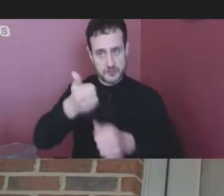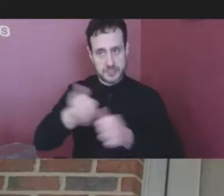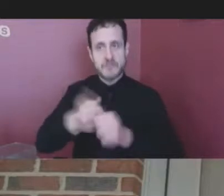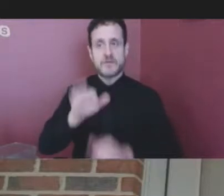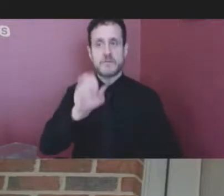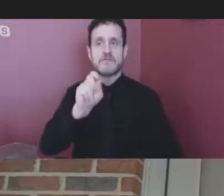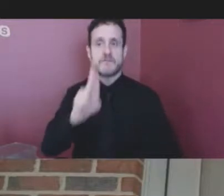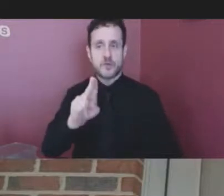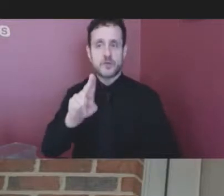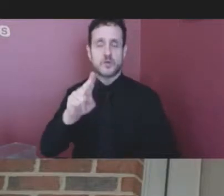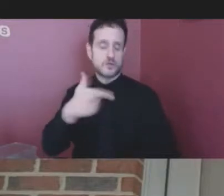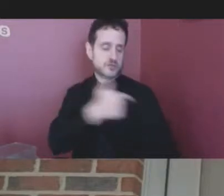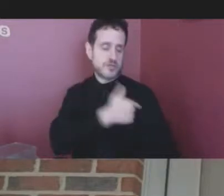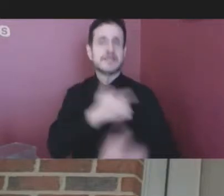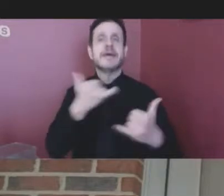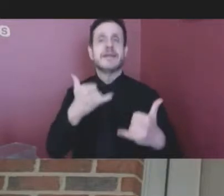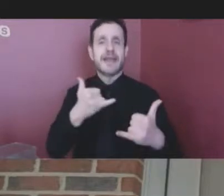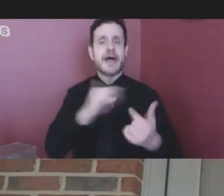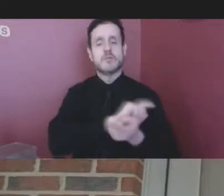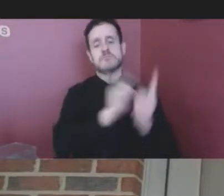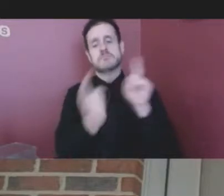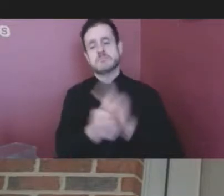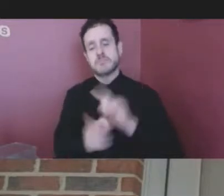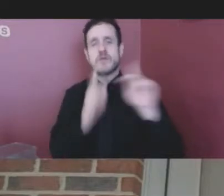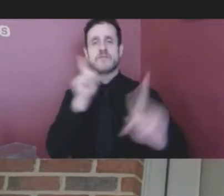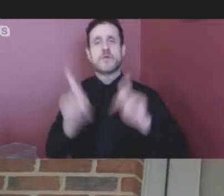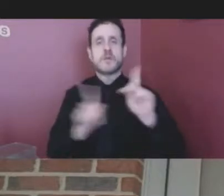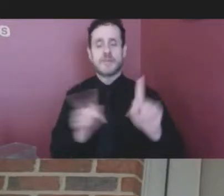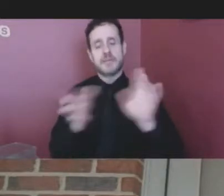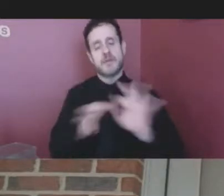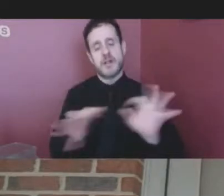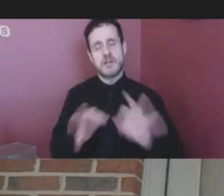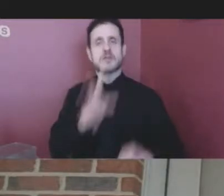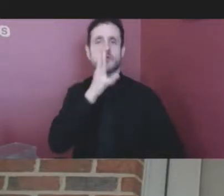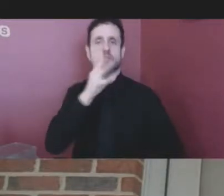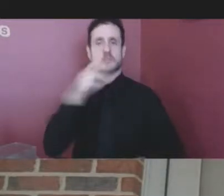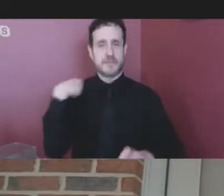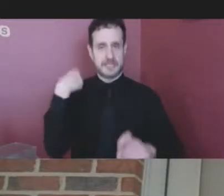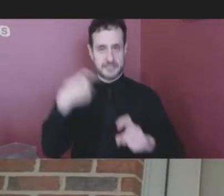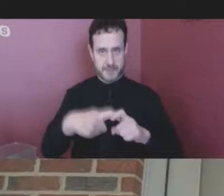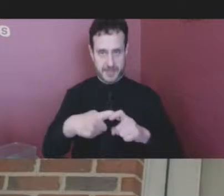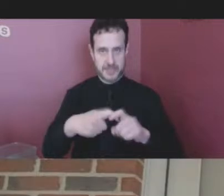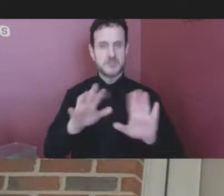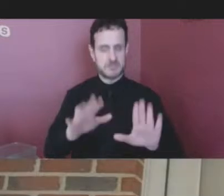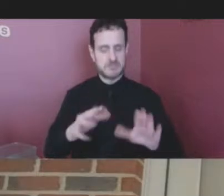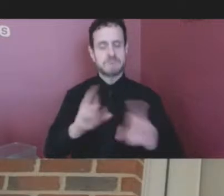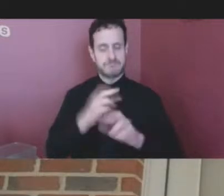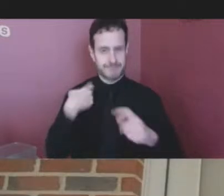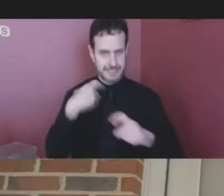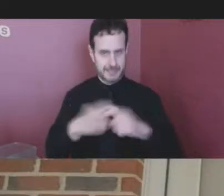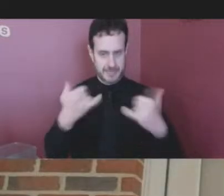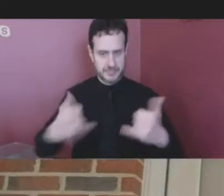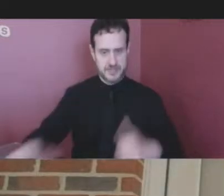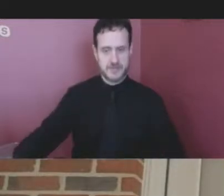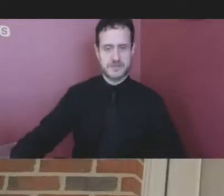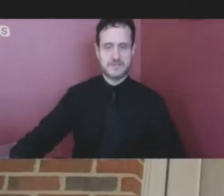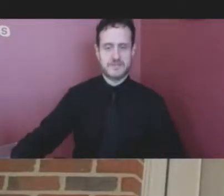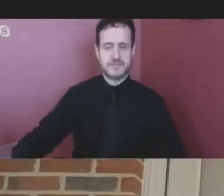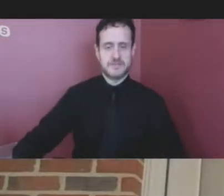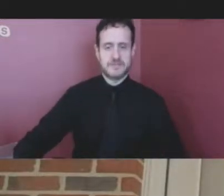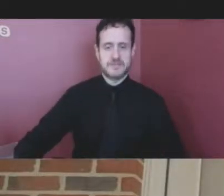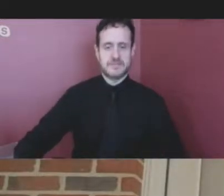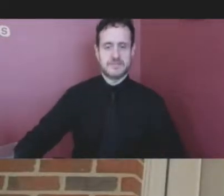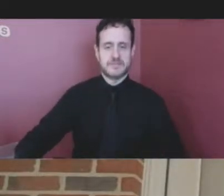Spanish. Muchas gracias por su liderazgo, Gobernador Pritzker, durante estos tiempos